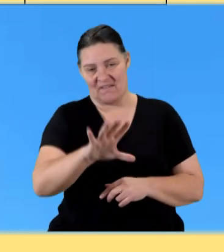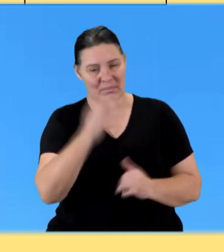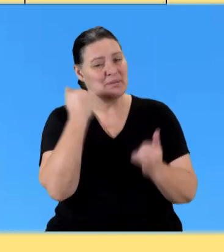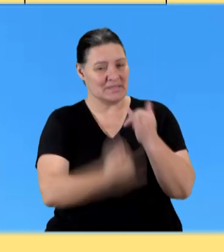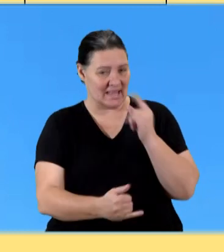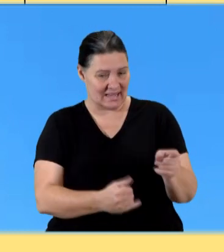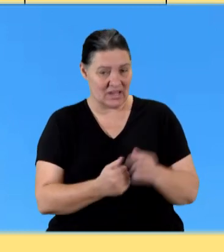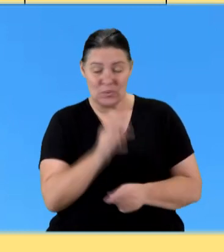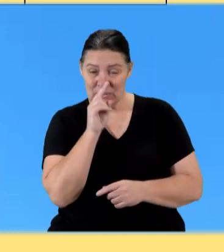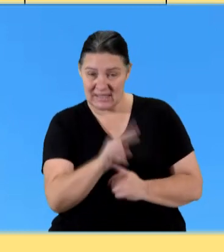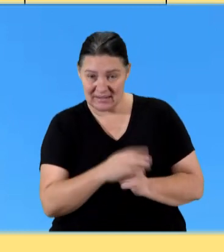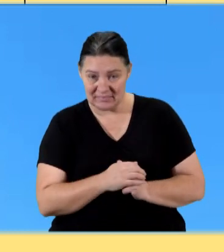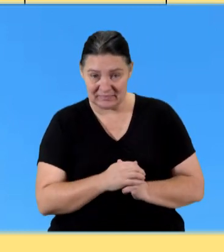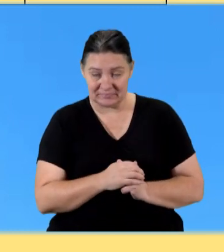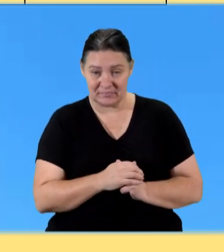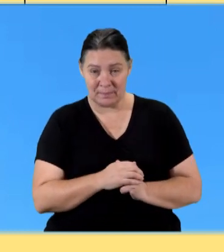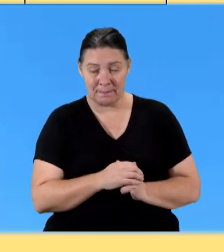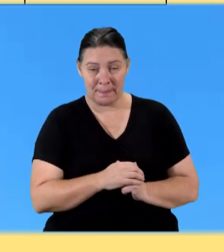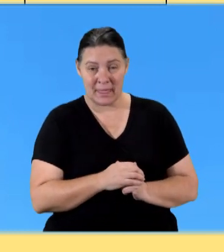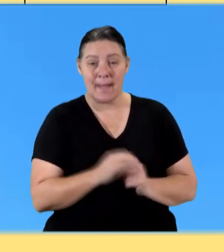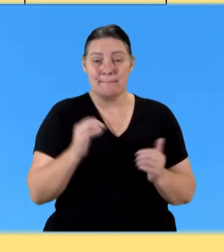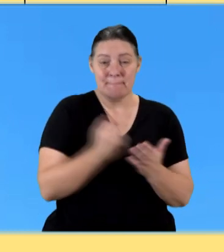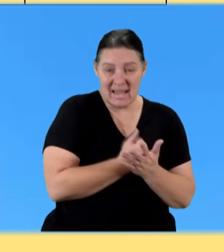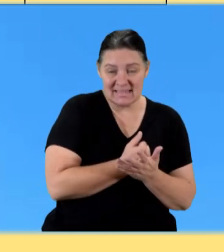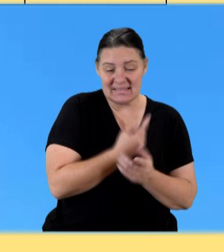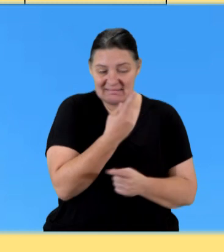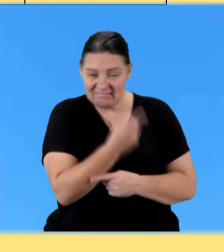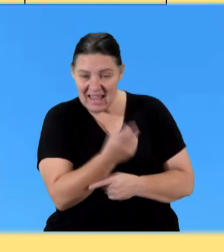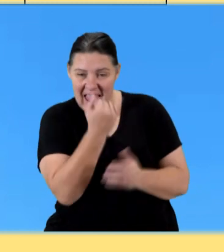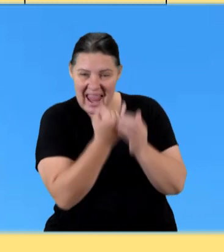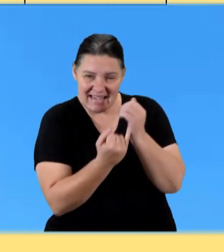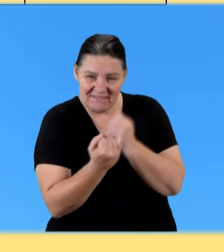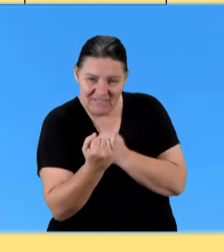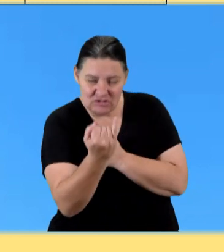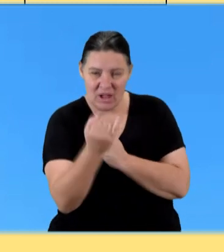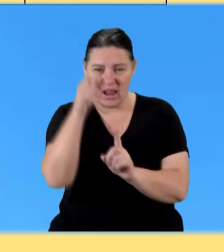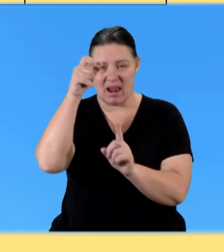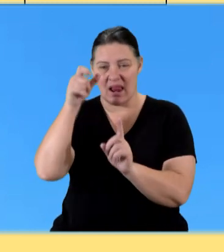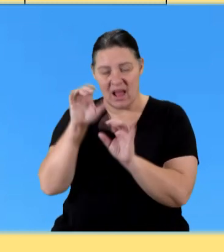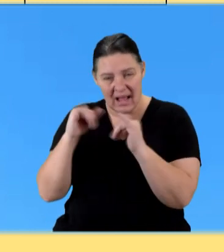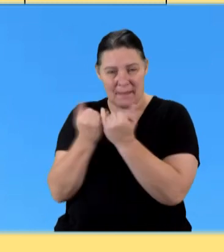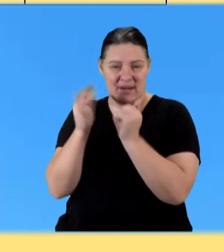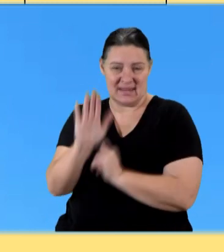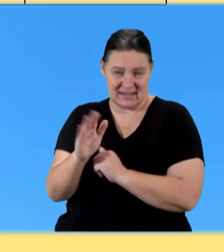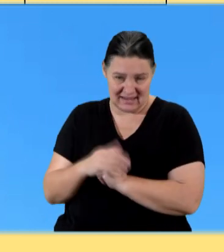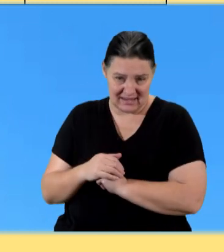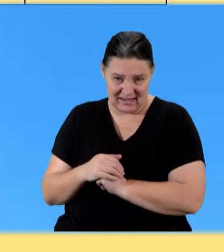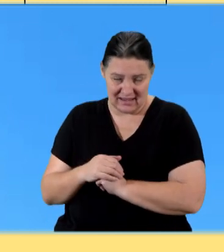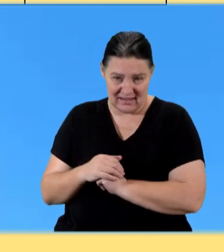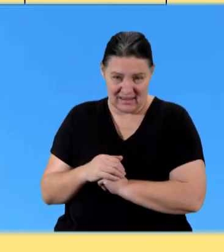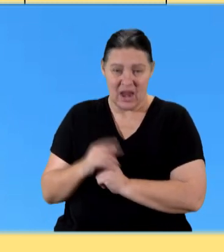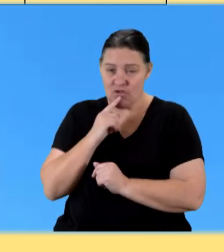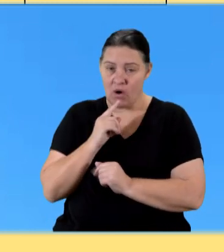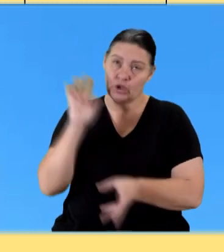23,505. So you see here, it has to do with an individual creditor and not